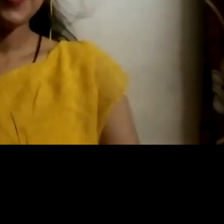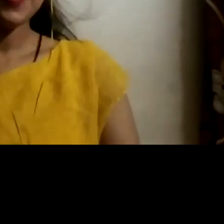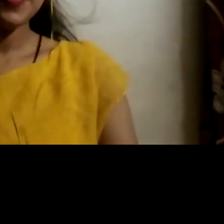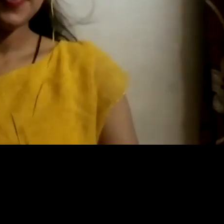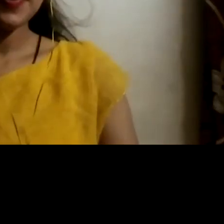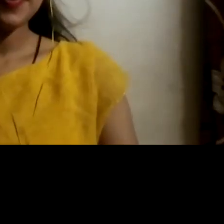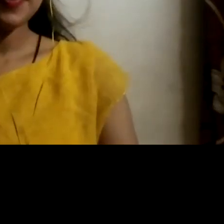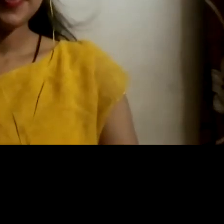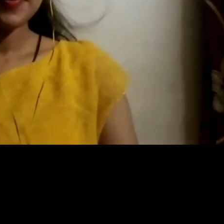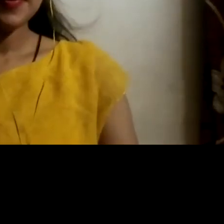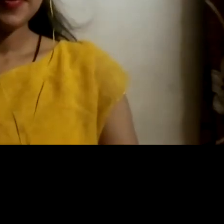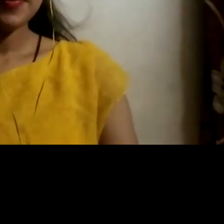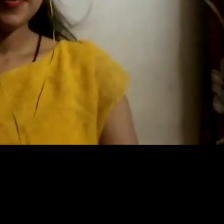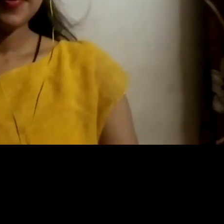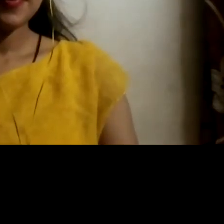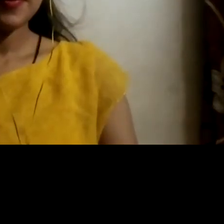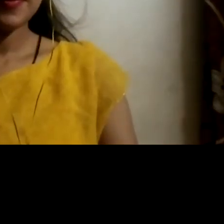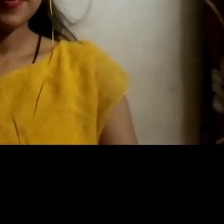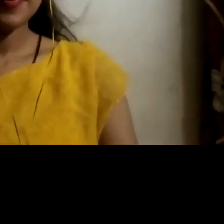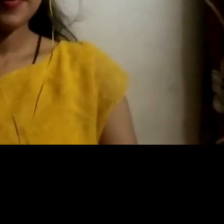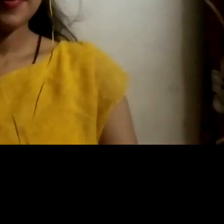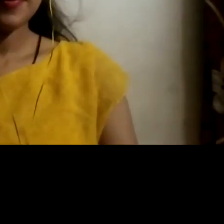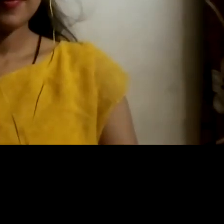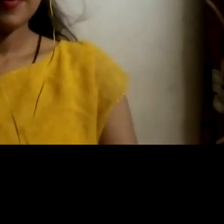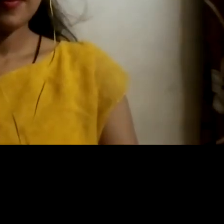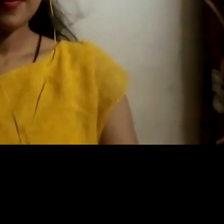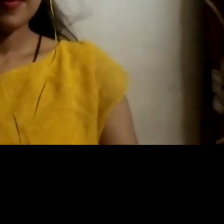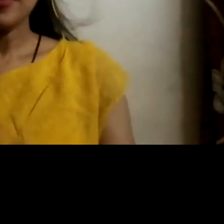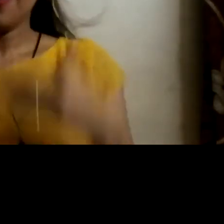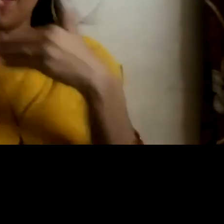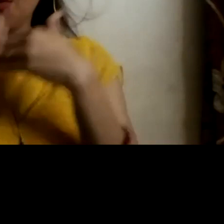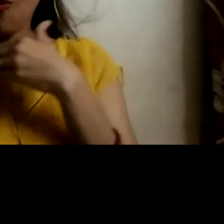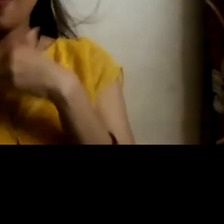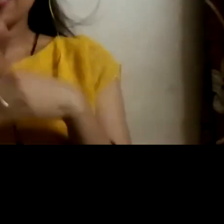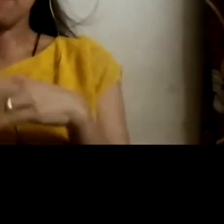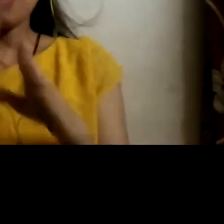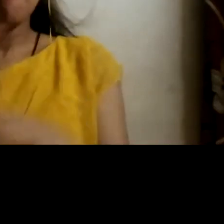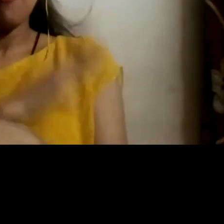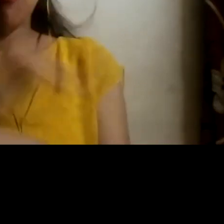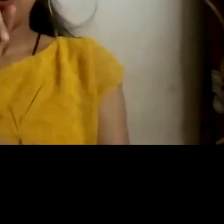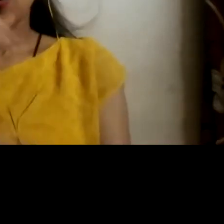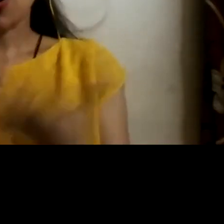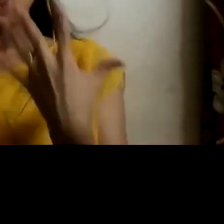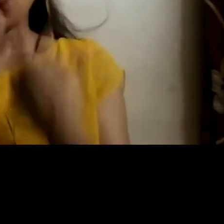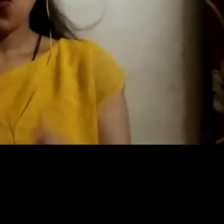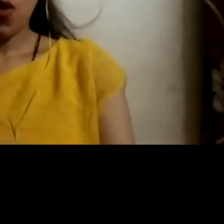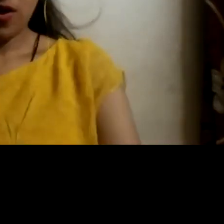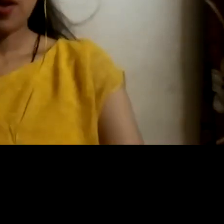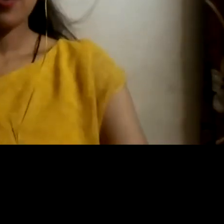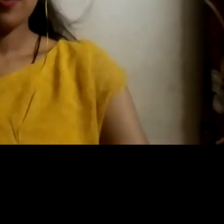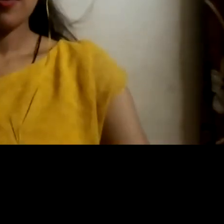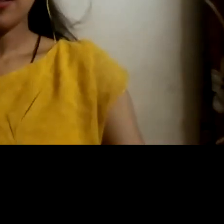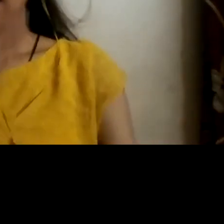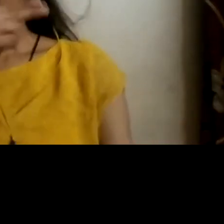So I think before we are going forward in our conversation, I would not wish to call this a